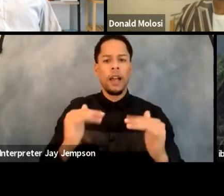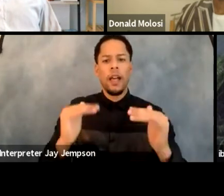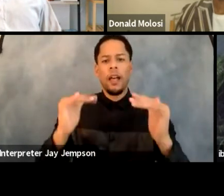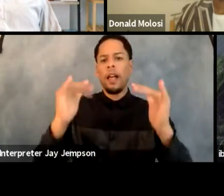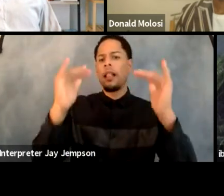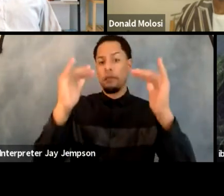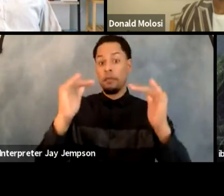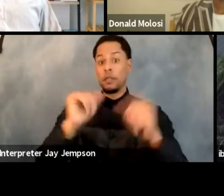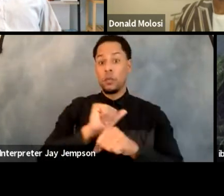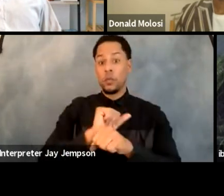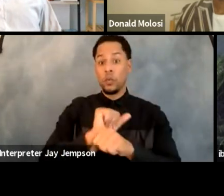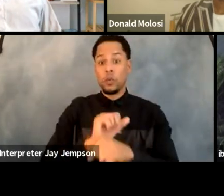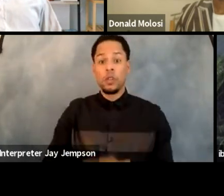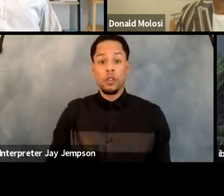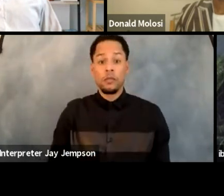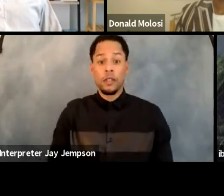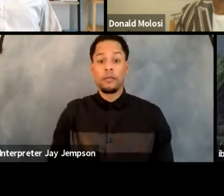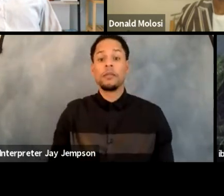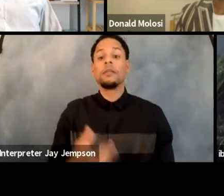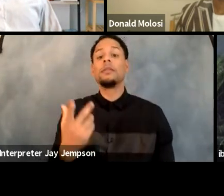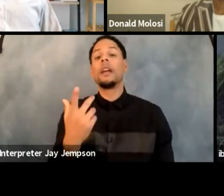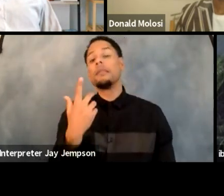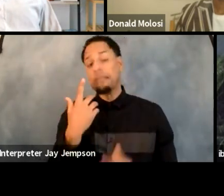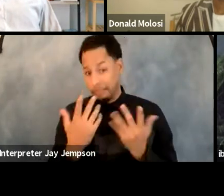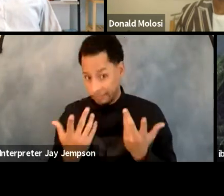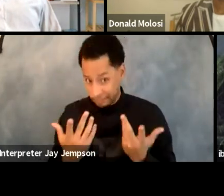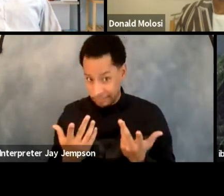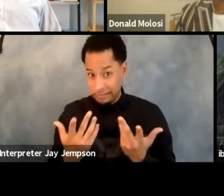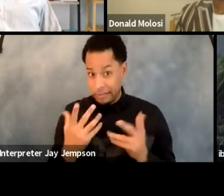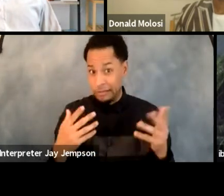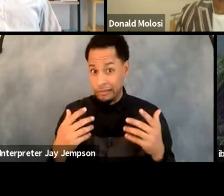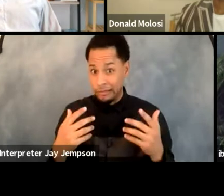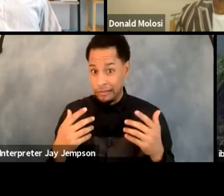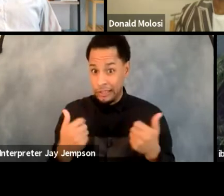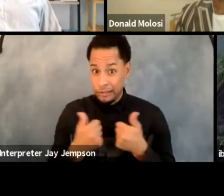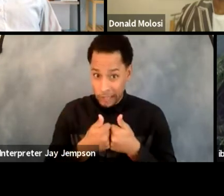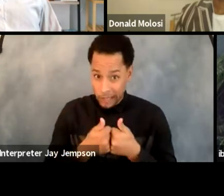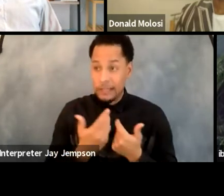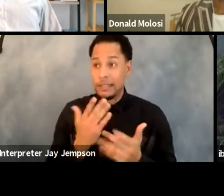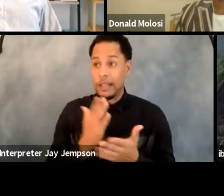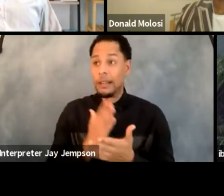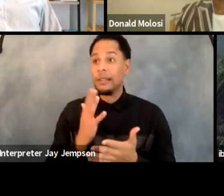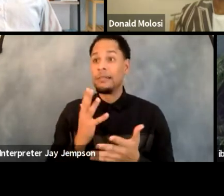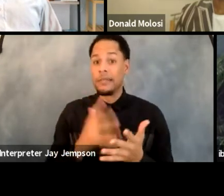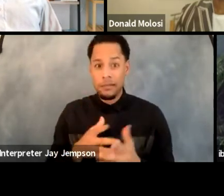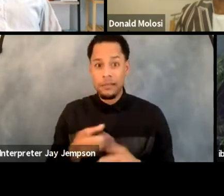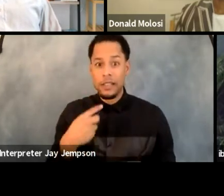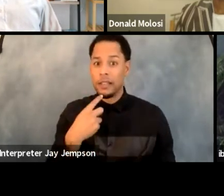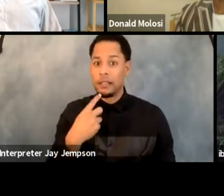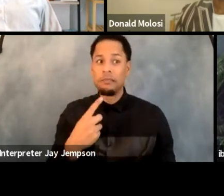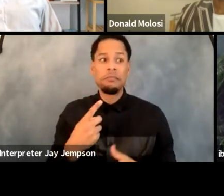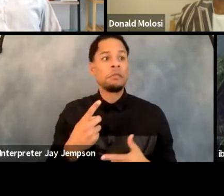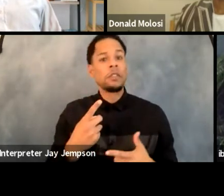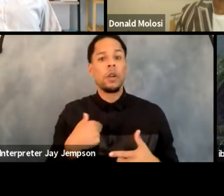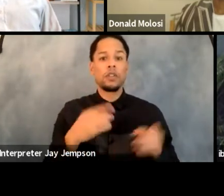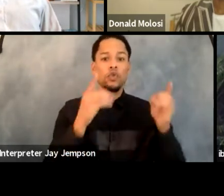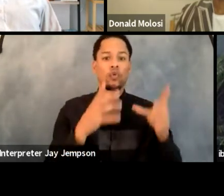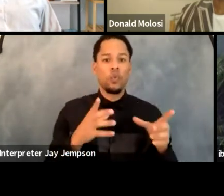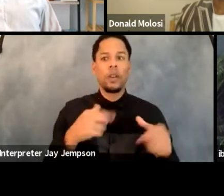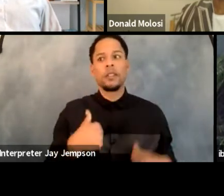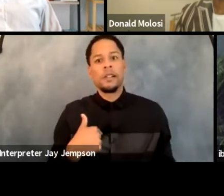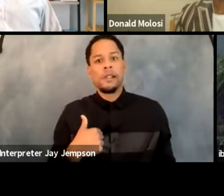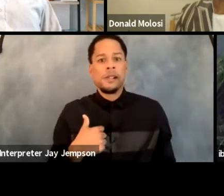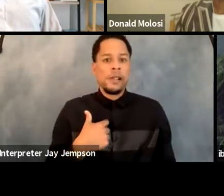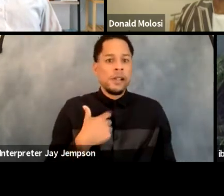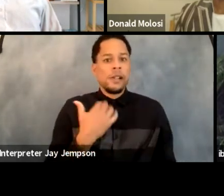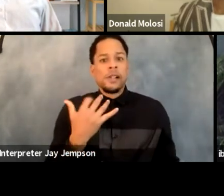sort of taught to stay in your lane, right? It's like, wait for the script. The writer will send it to you when it's ready. But crossing